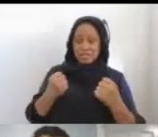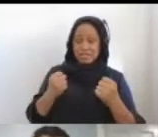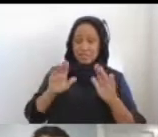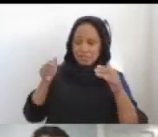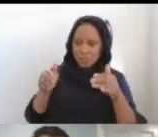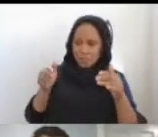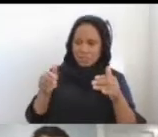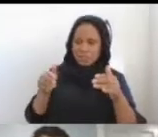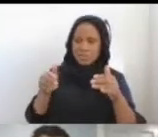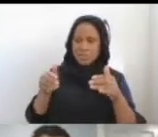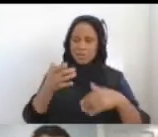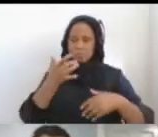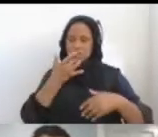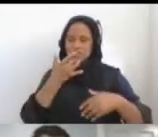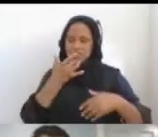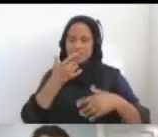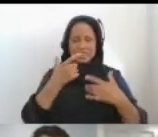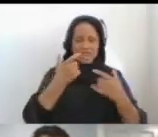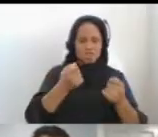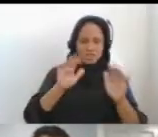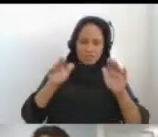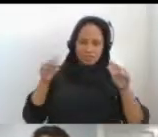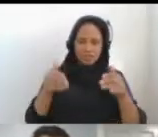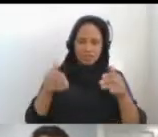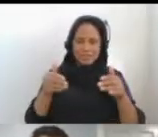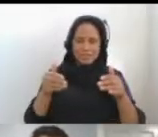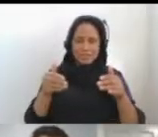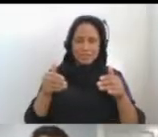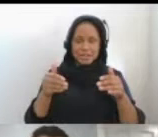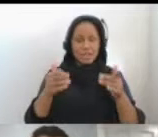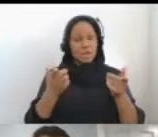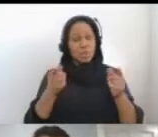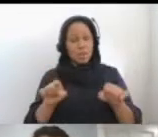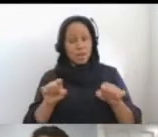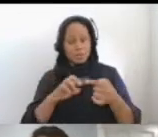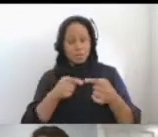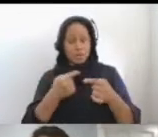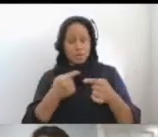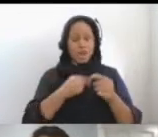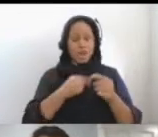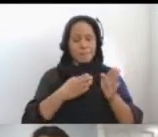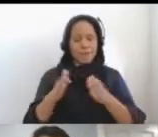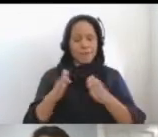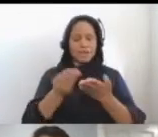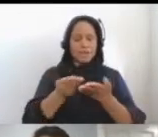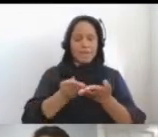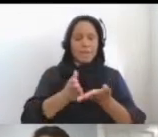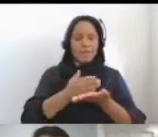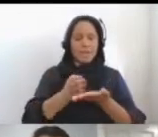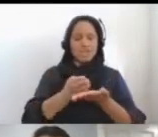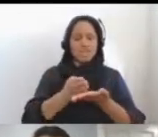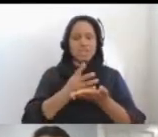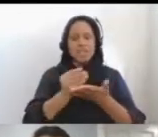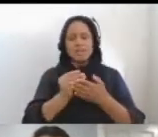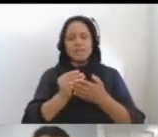preferences, and interests. And so what happens is when we're building budgets and when we're building plans for what